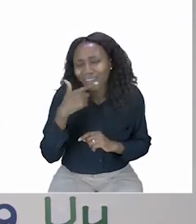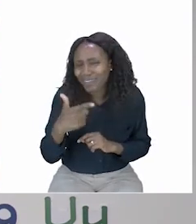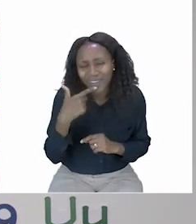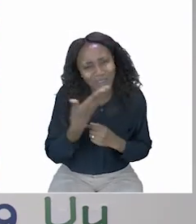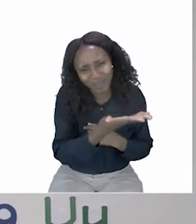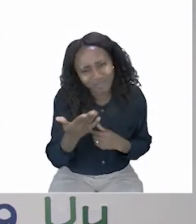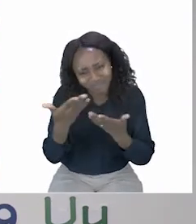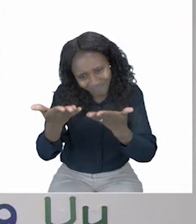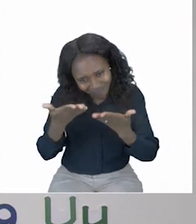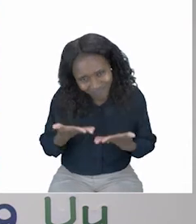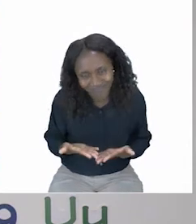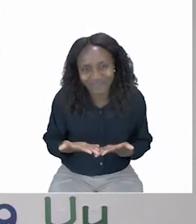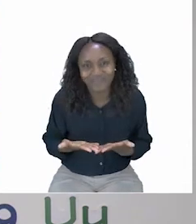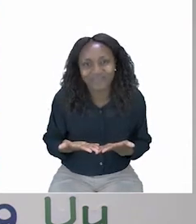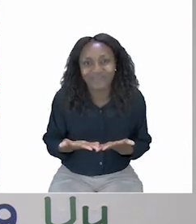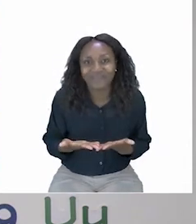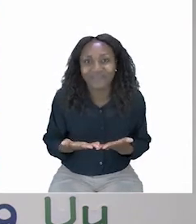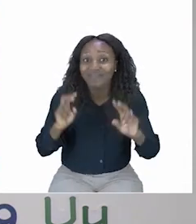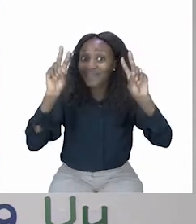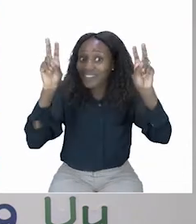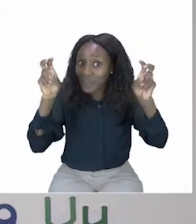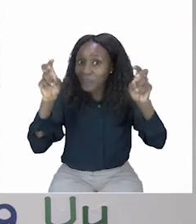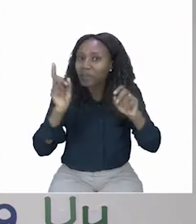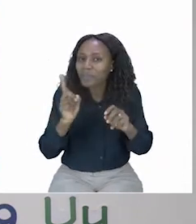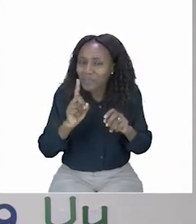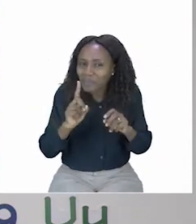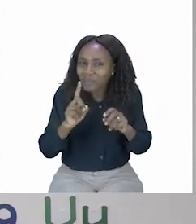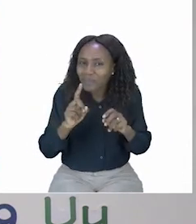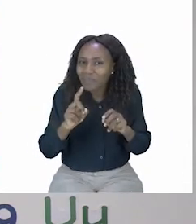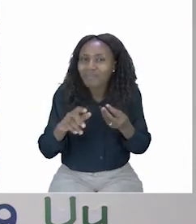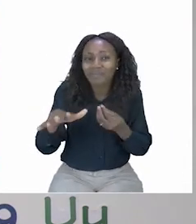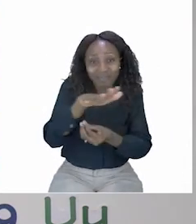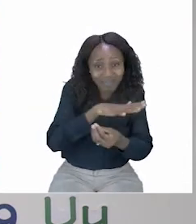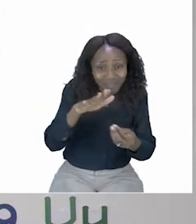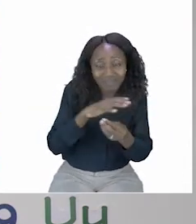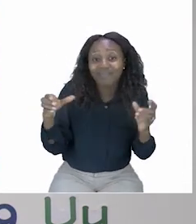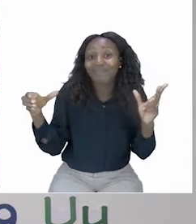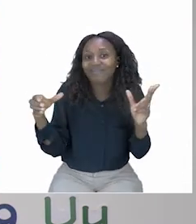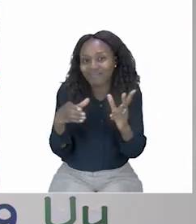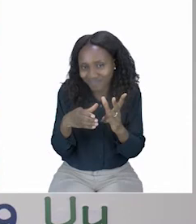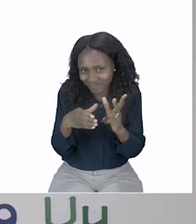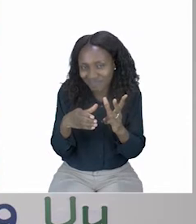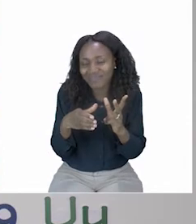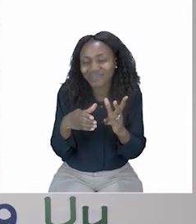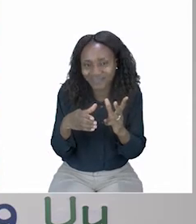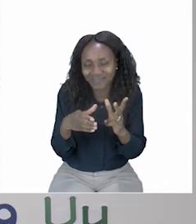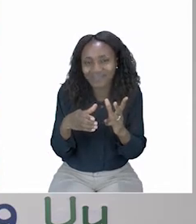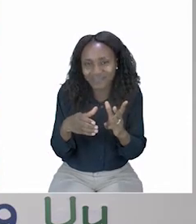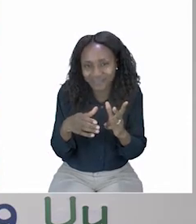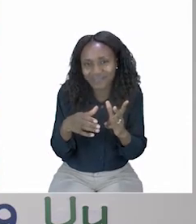much for joining me today. Our theme this week has been families and